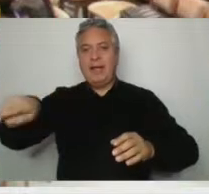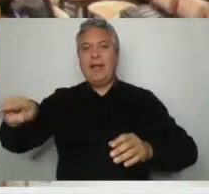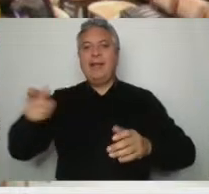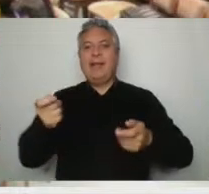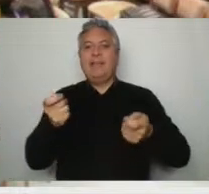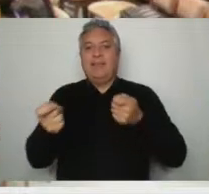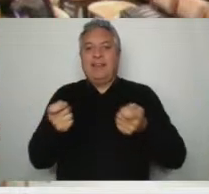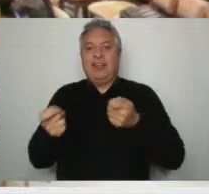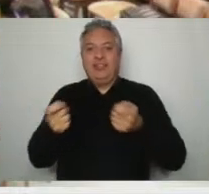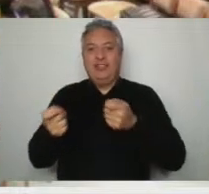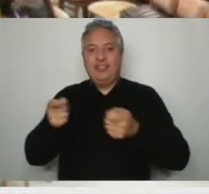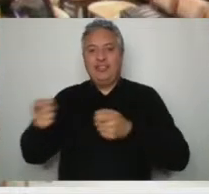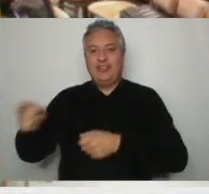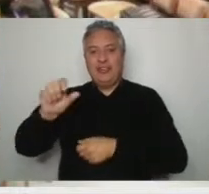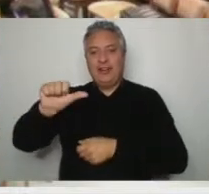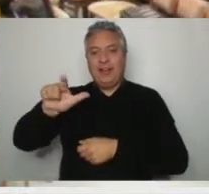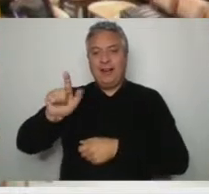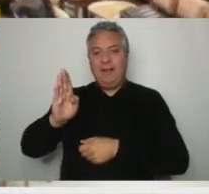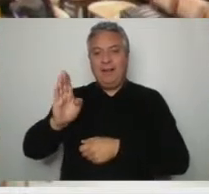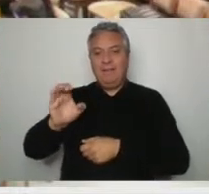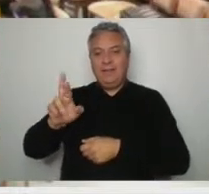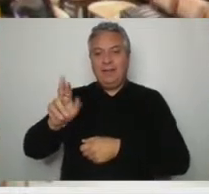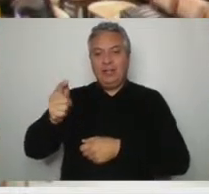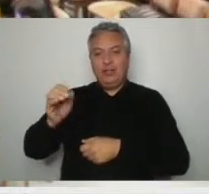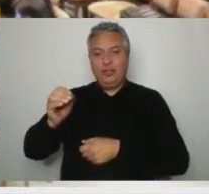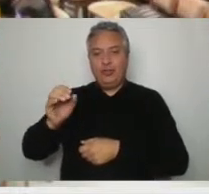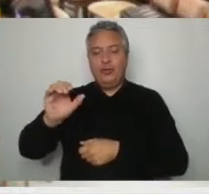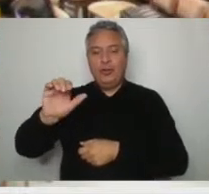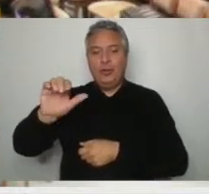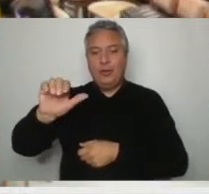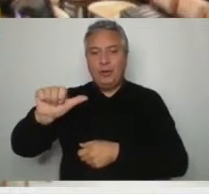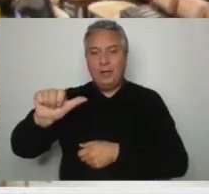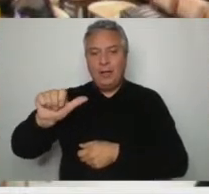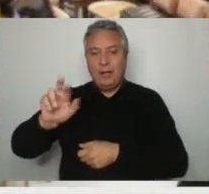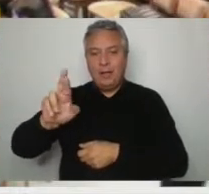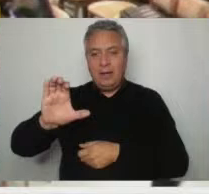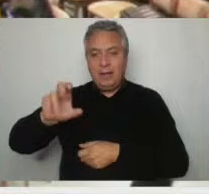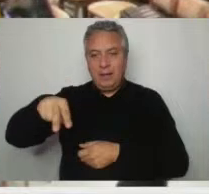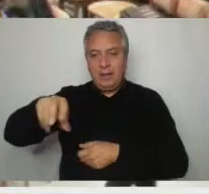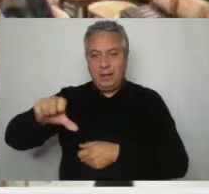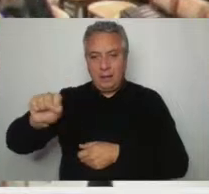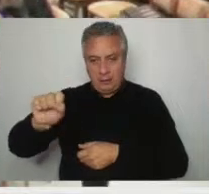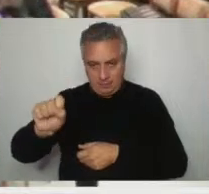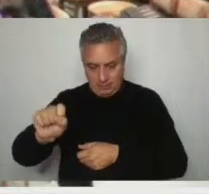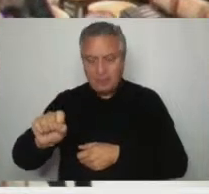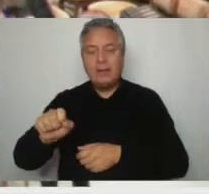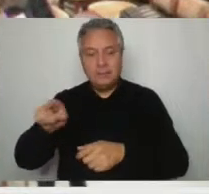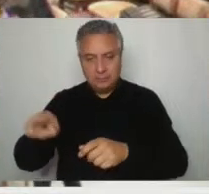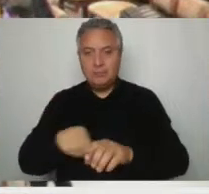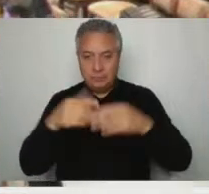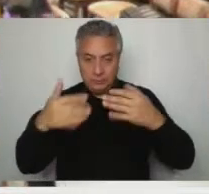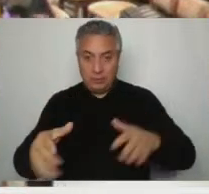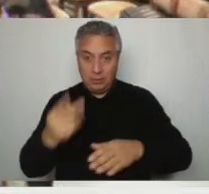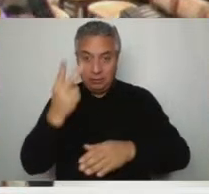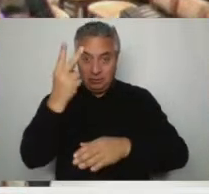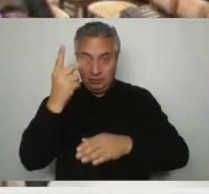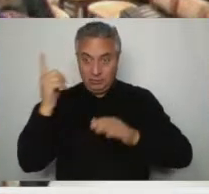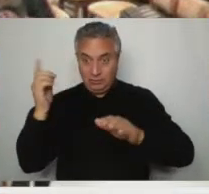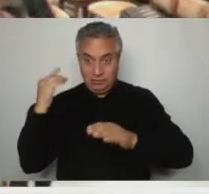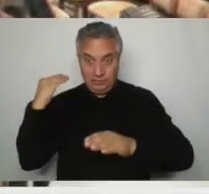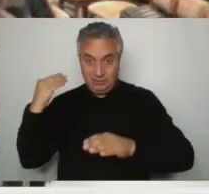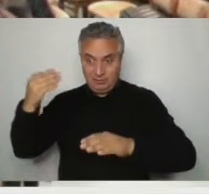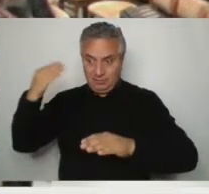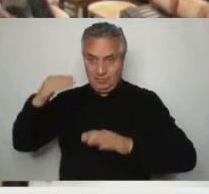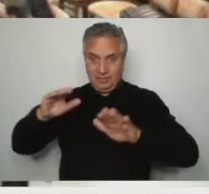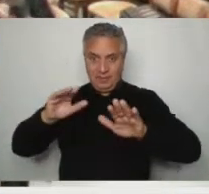was presided over by Alberto Mesas and Claudia Robles. And over the last 2 decades, we have